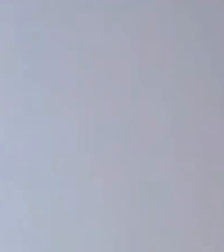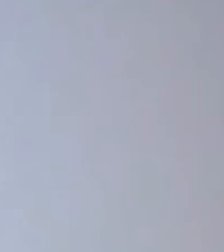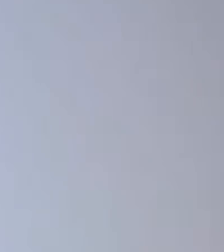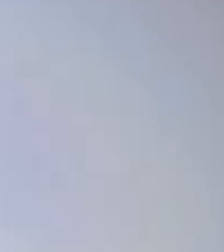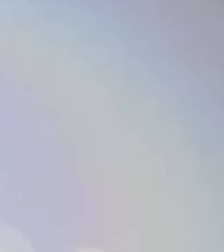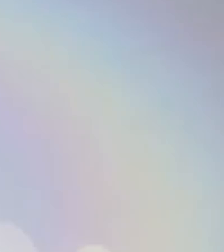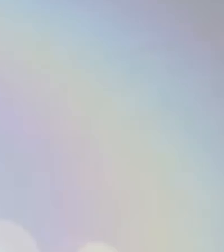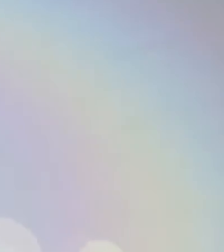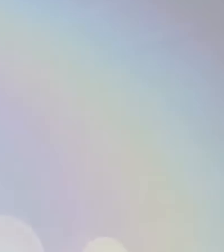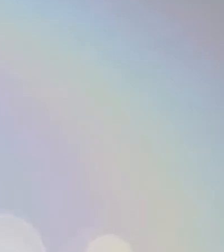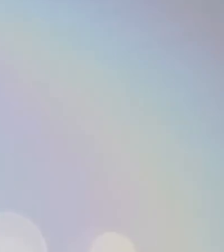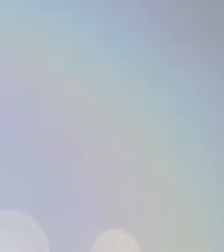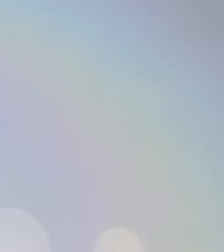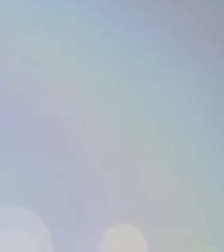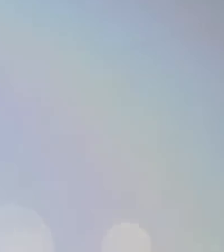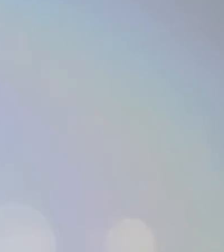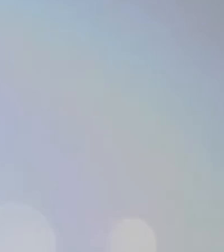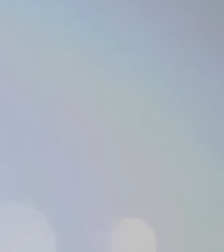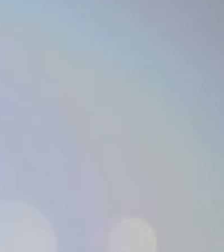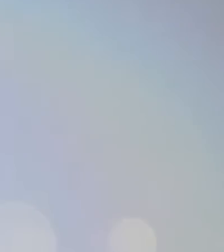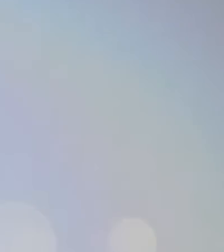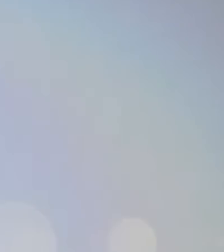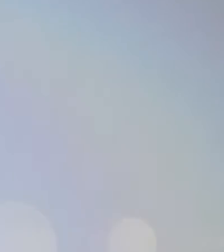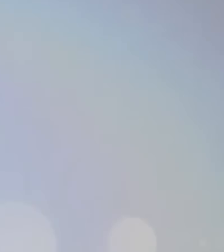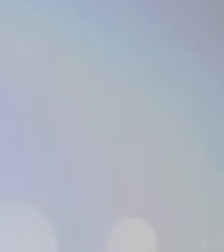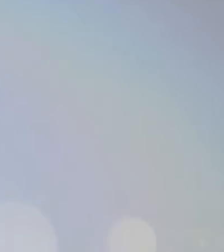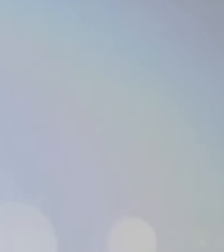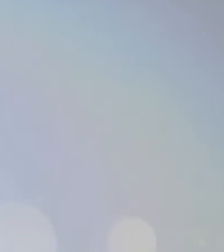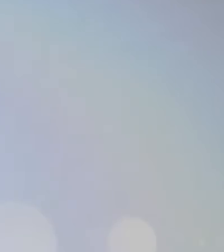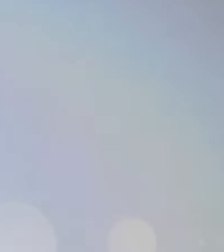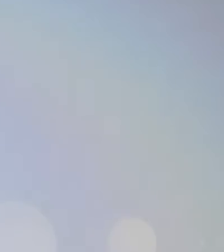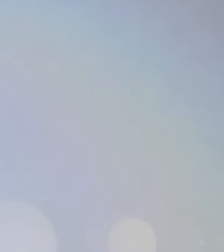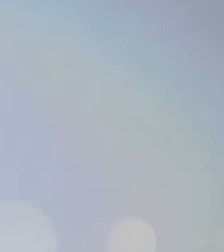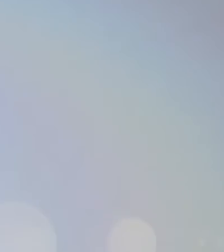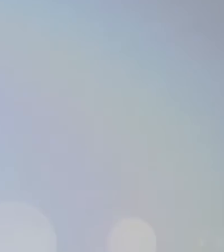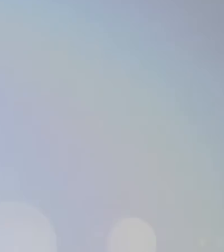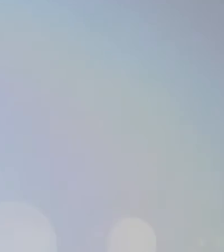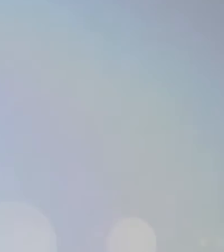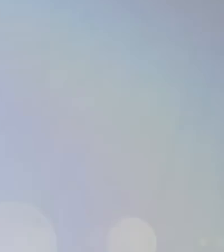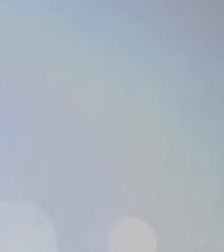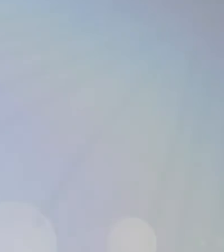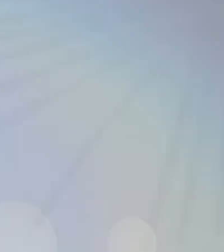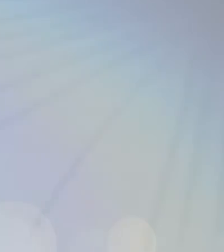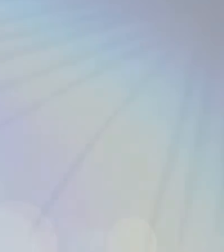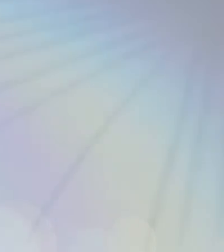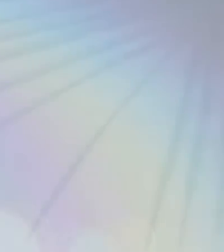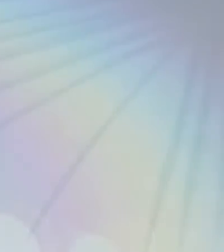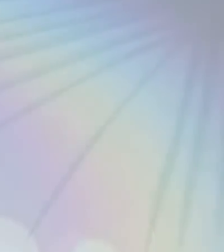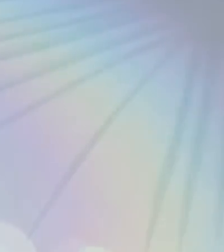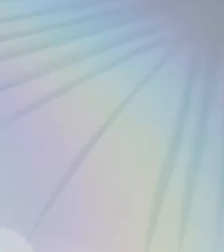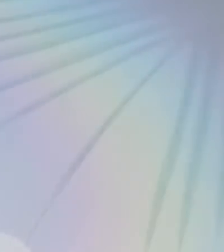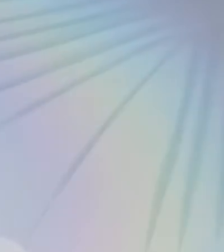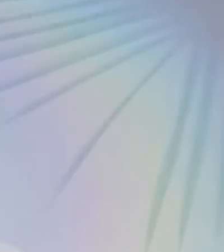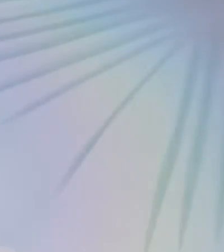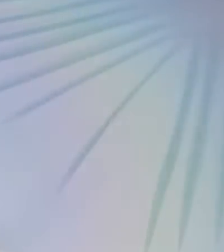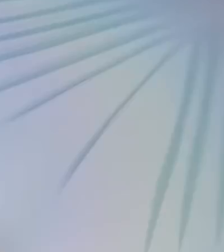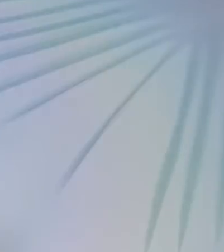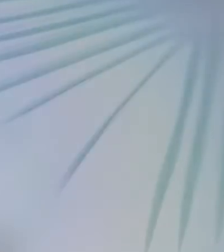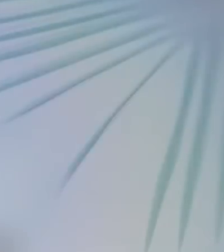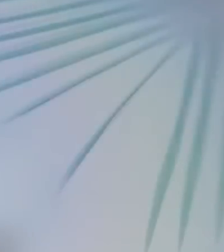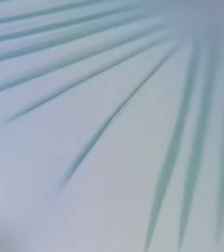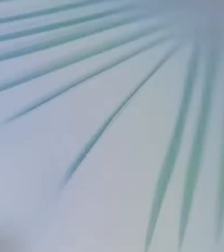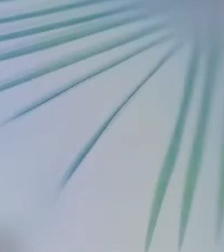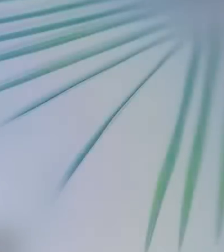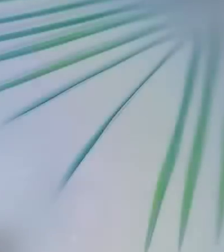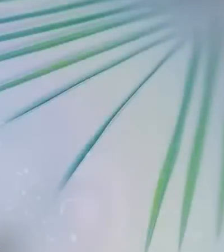National Identification System NIDS, a simple, safe and secure way to verify one's identity. One ID,